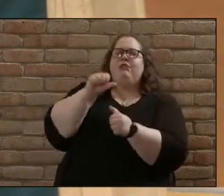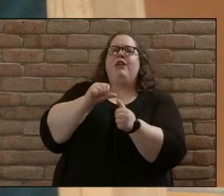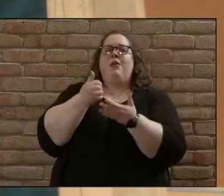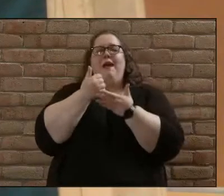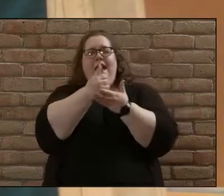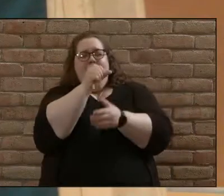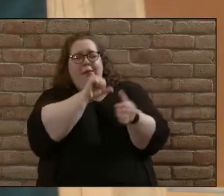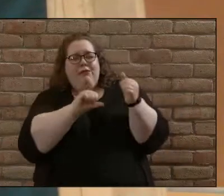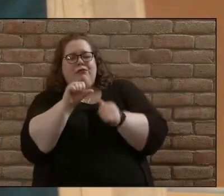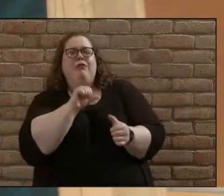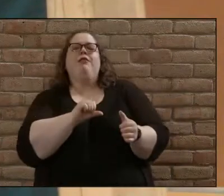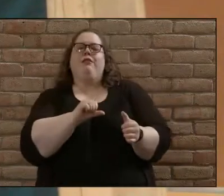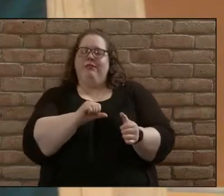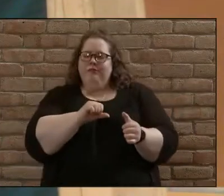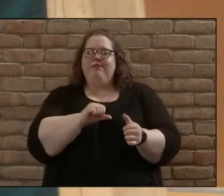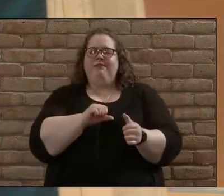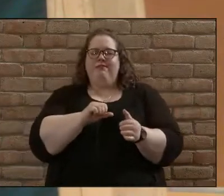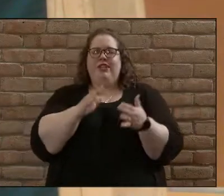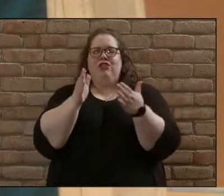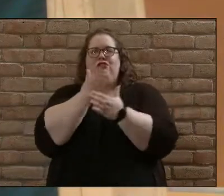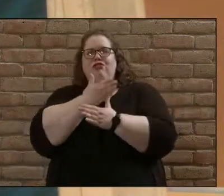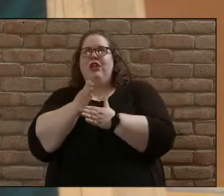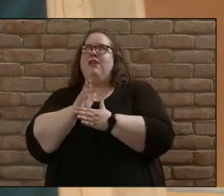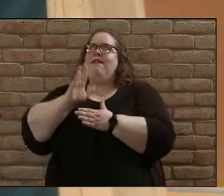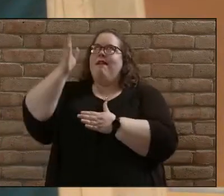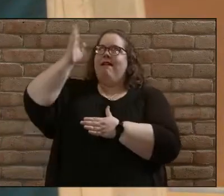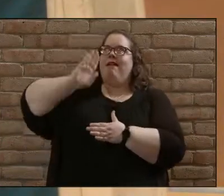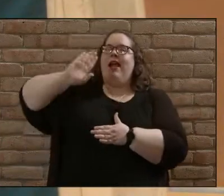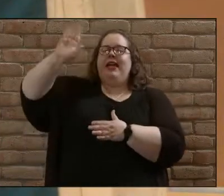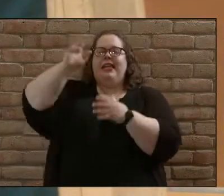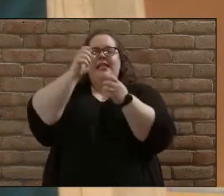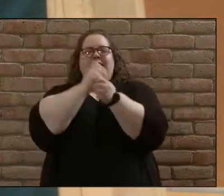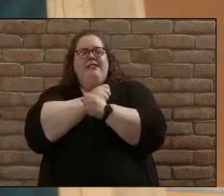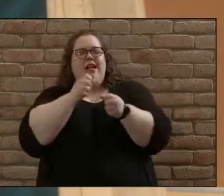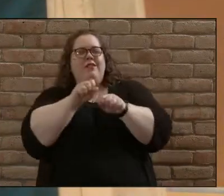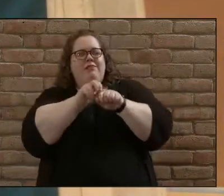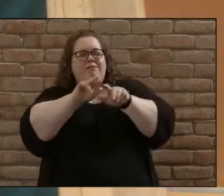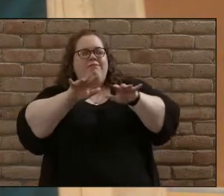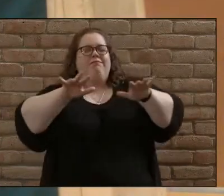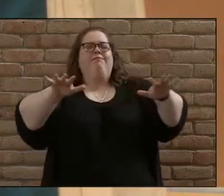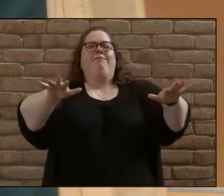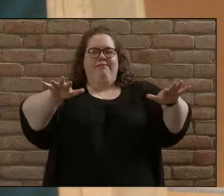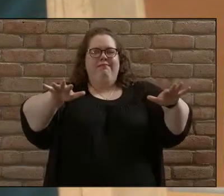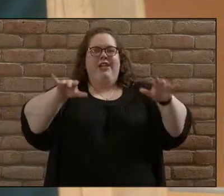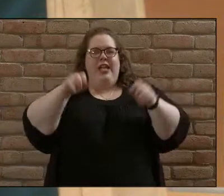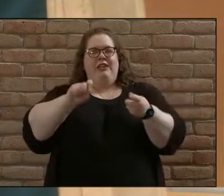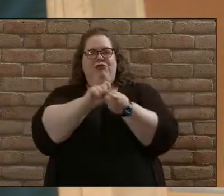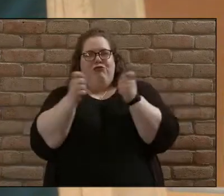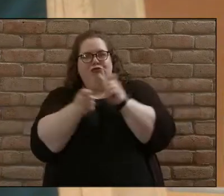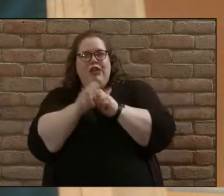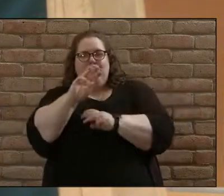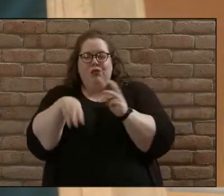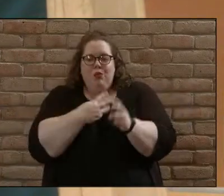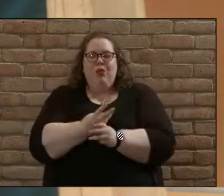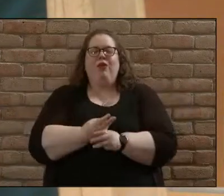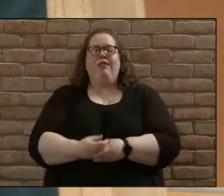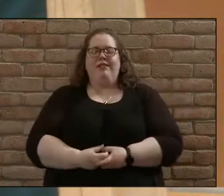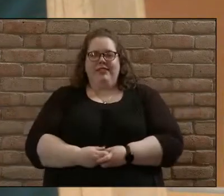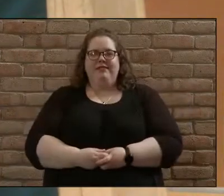each other, sharing God's love in ways that can change this world. I'm excited about that freedom that